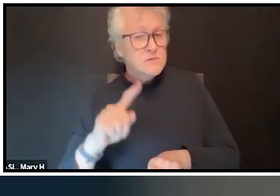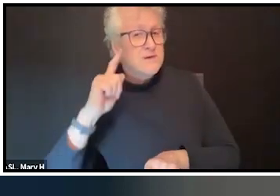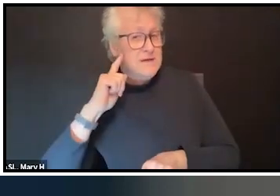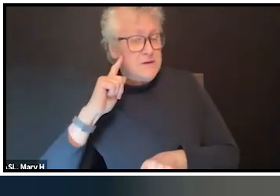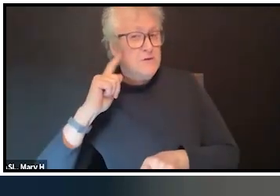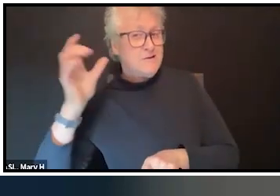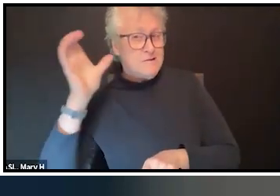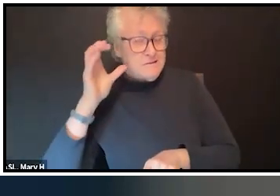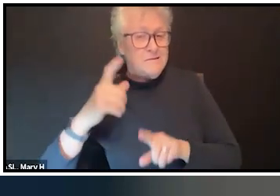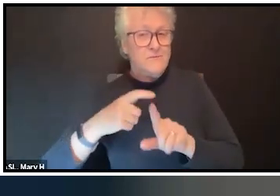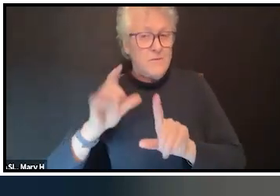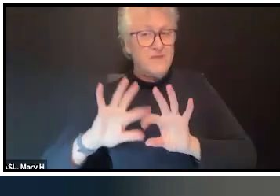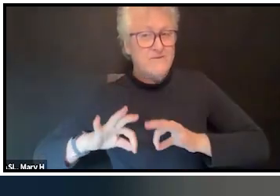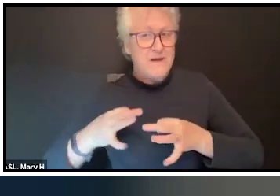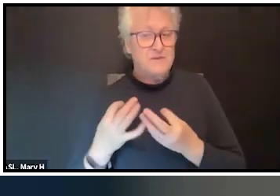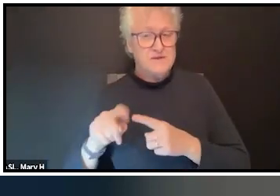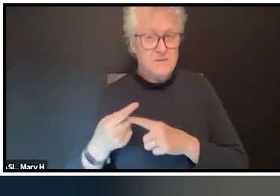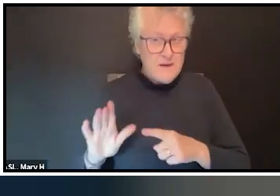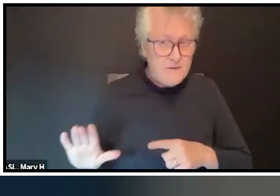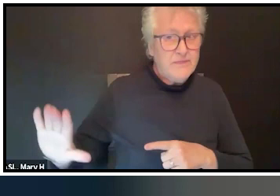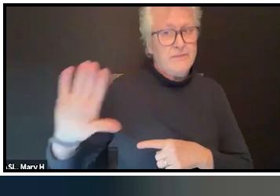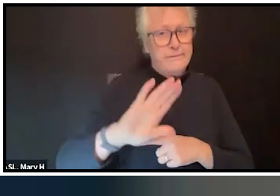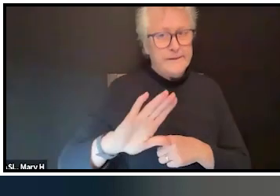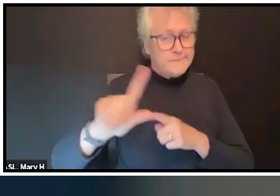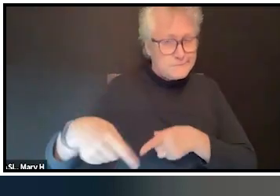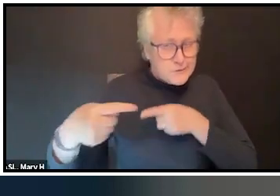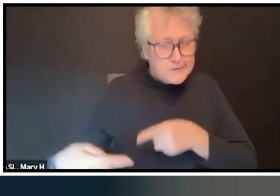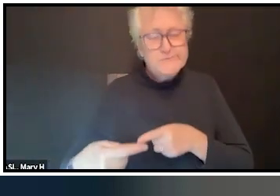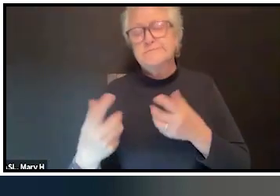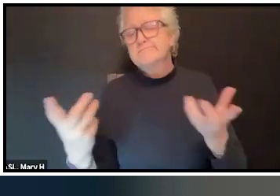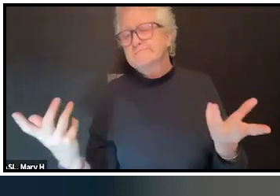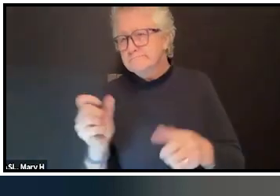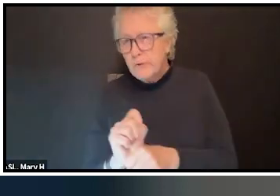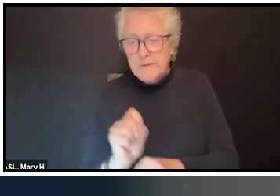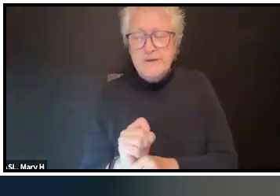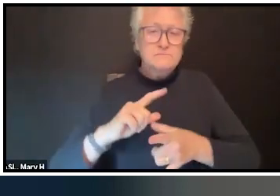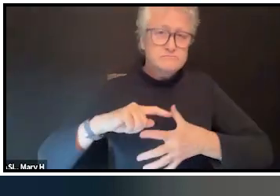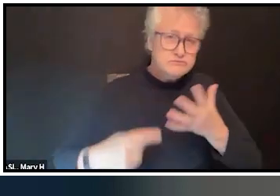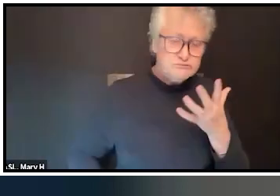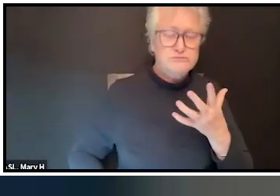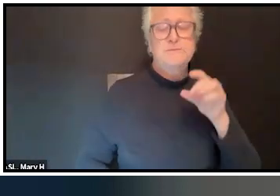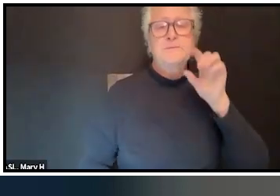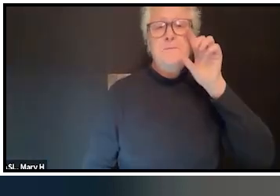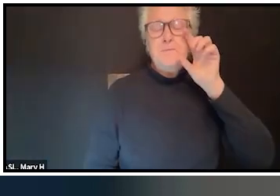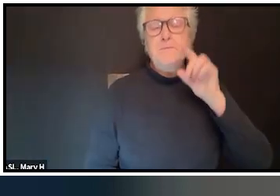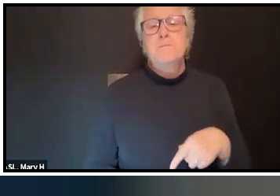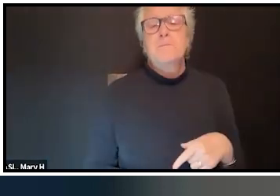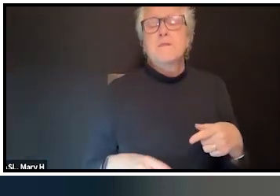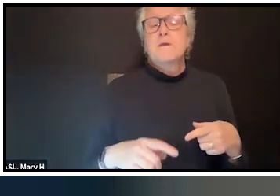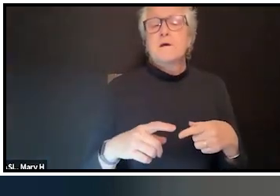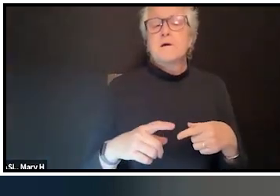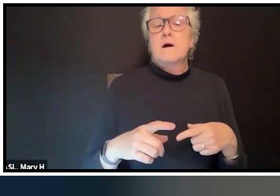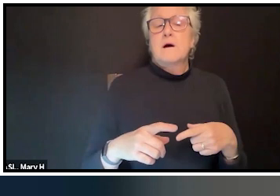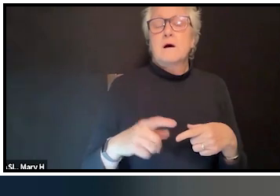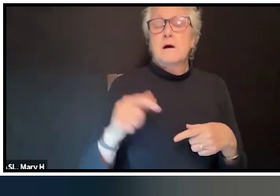up. We recently held our quarterly transition community of practice meeting. And this community of practice is a group